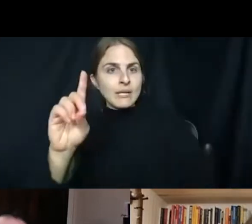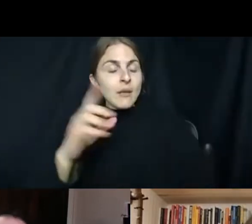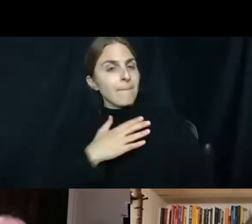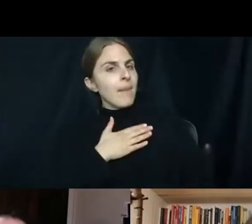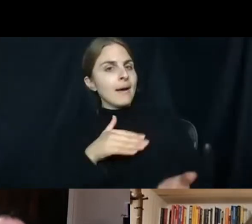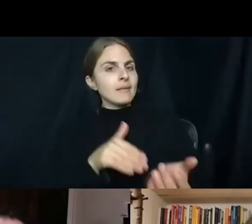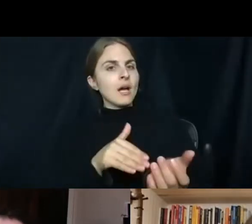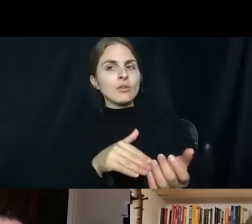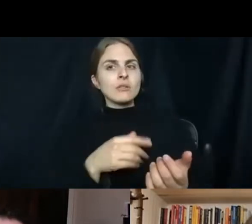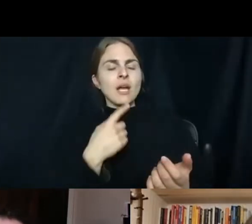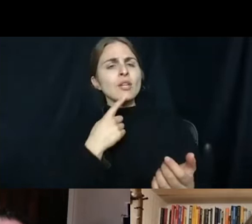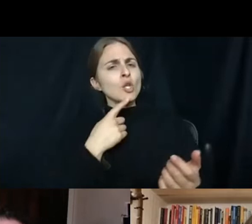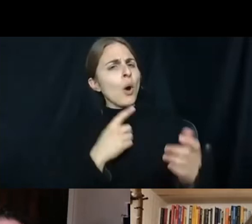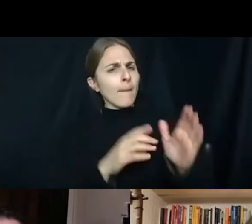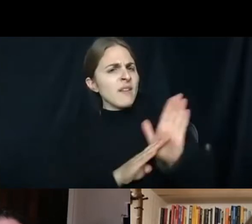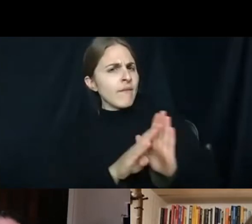I was building willpower.